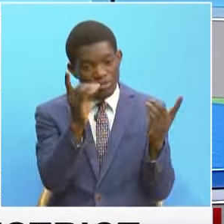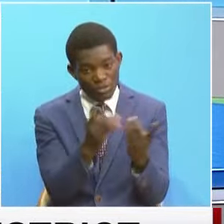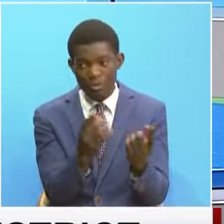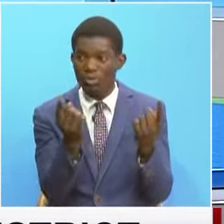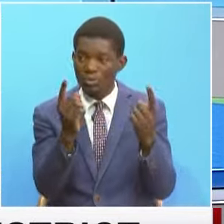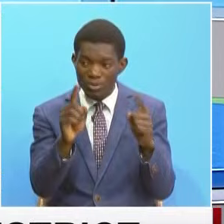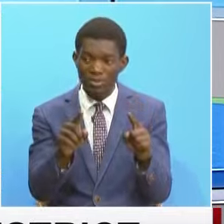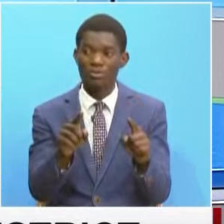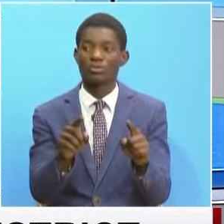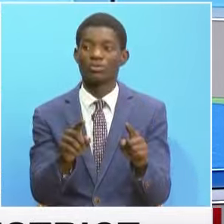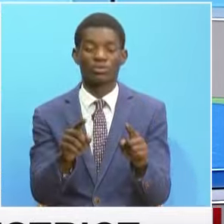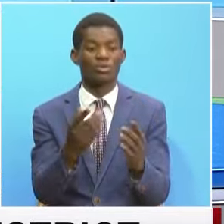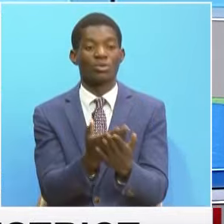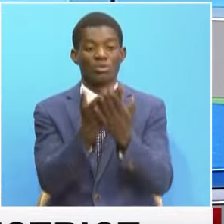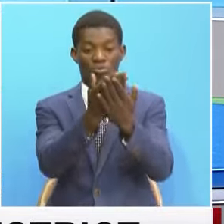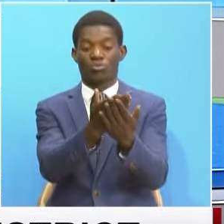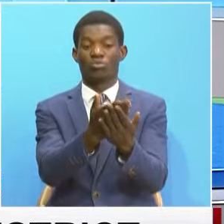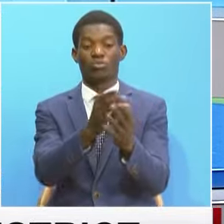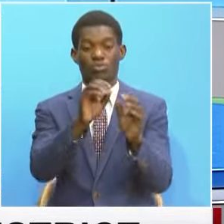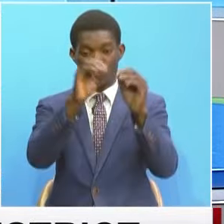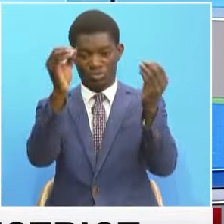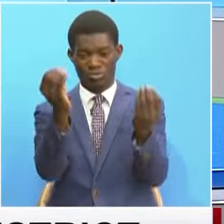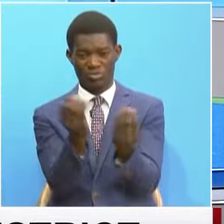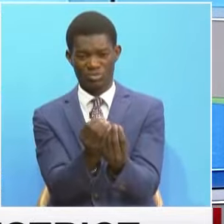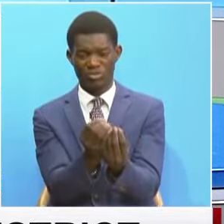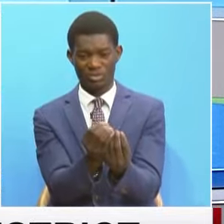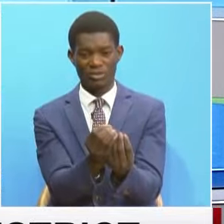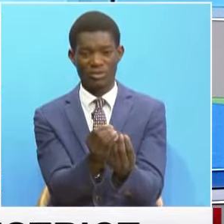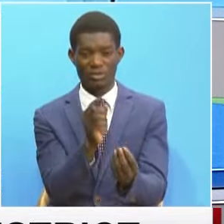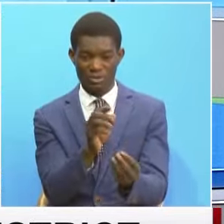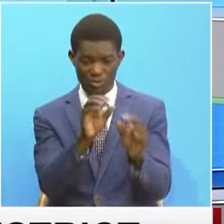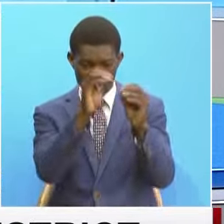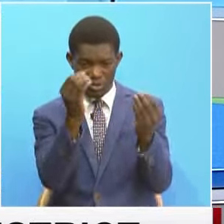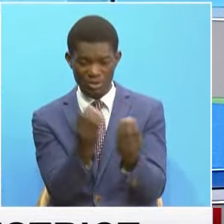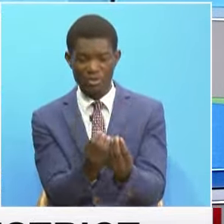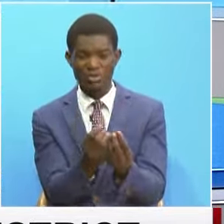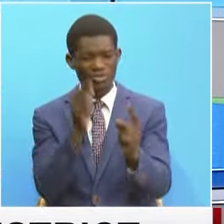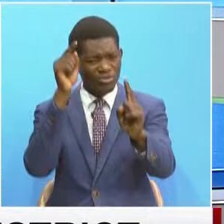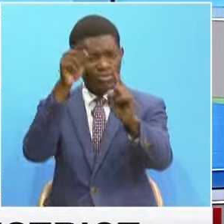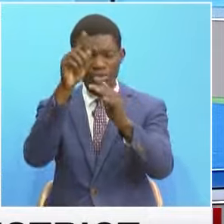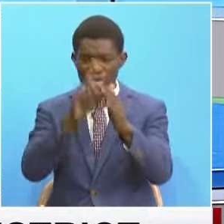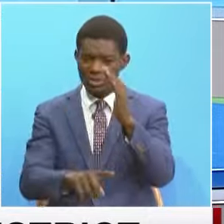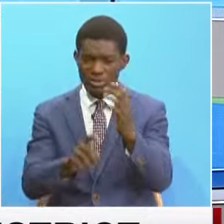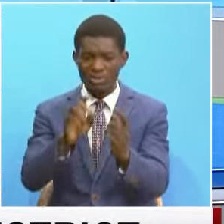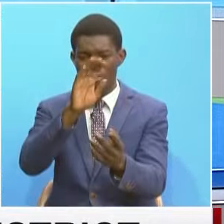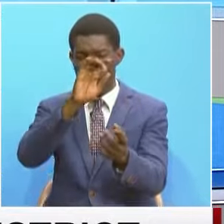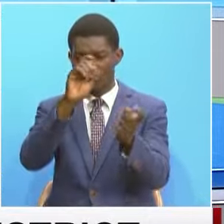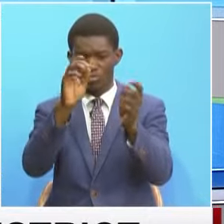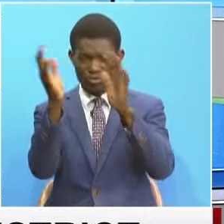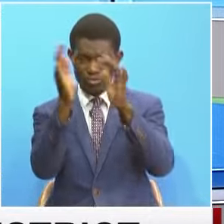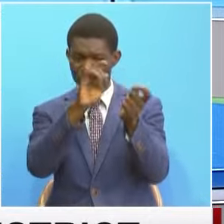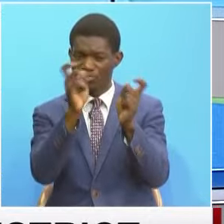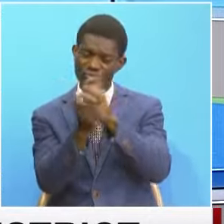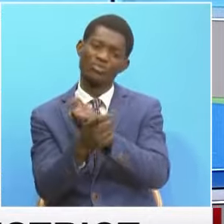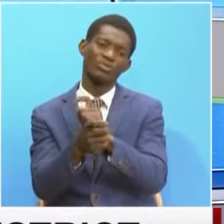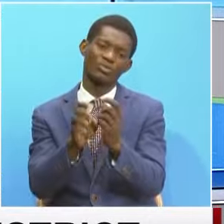a non-profit organization which aims to mitigate the effects of climate change. Meanwhile, Bambala Member of